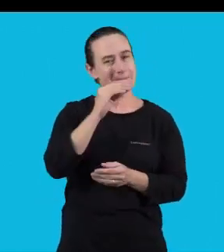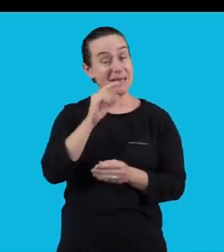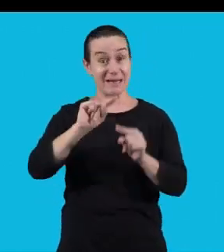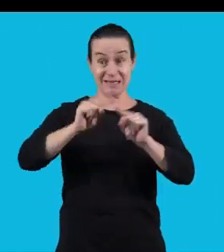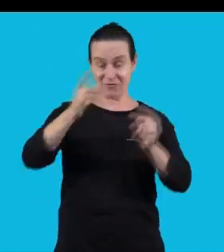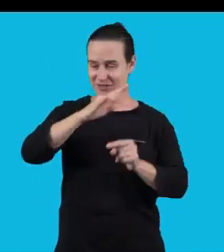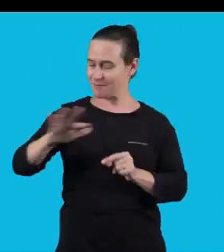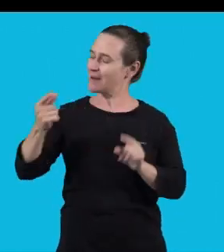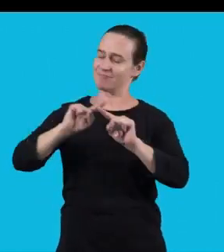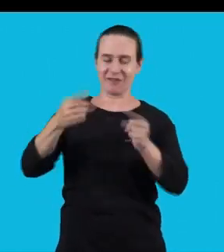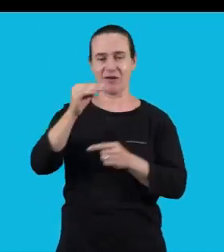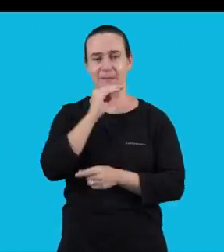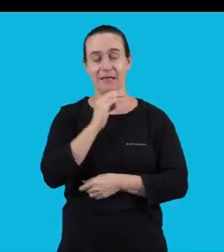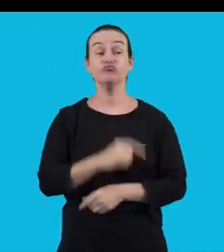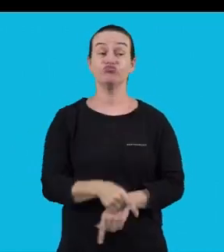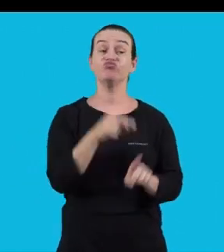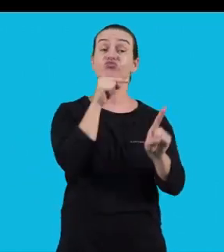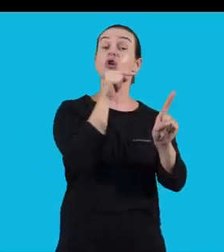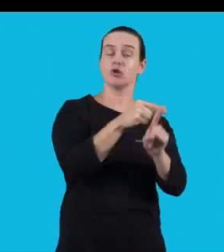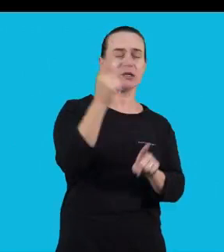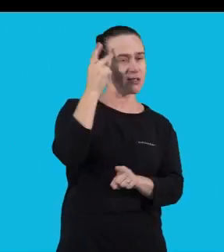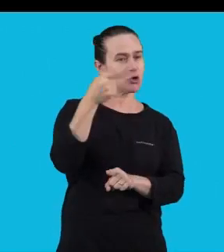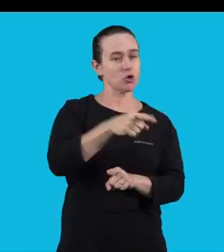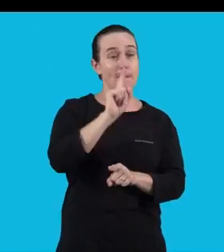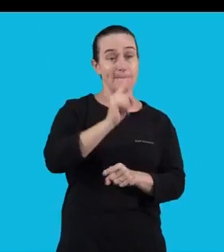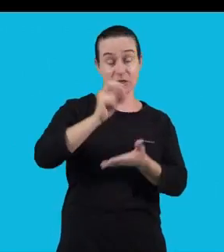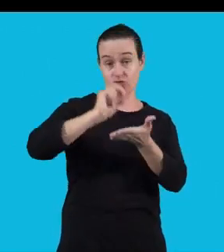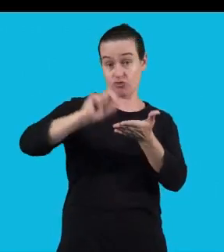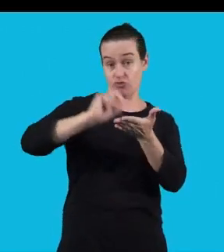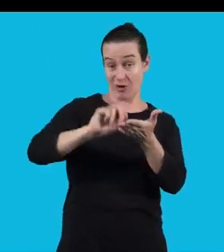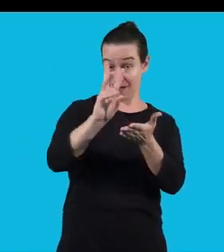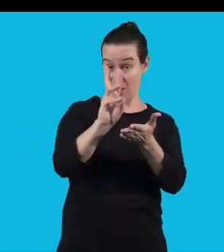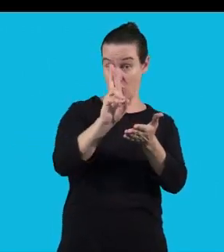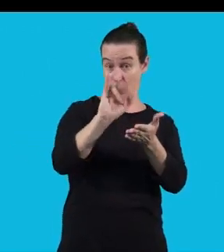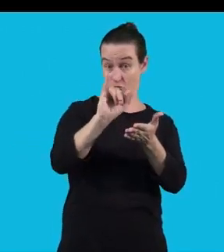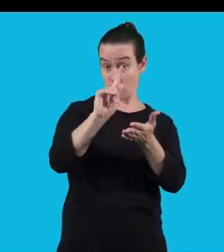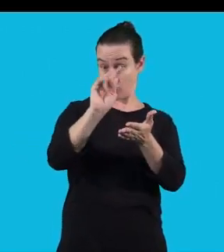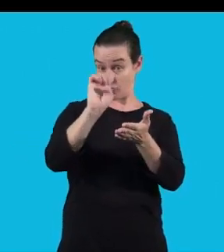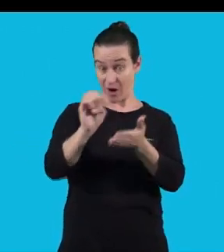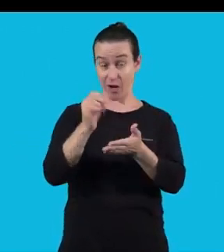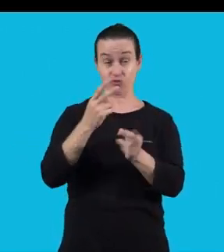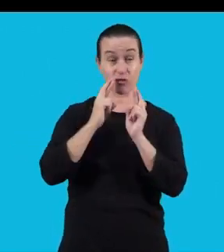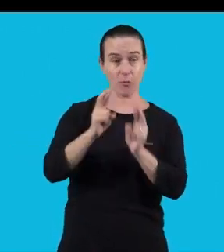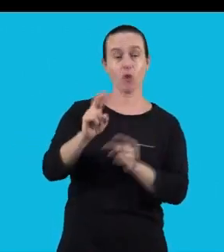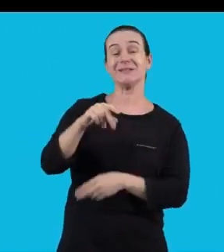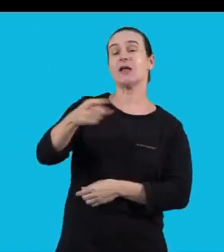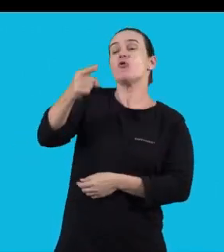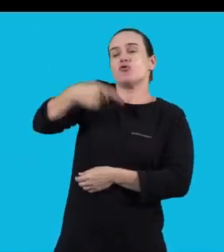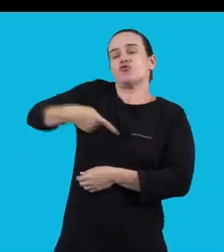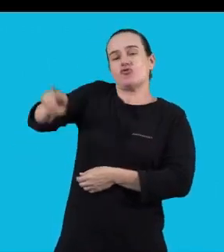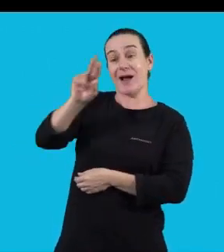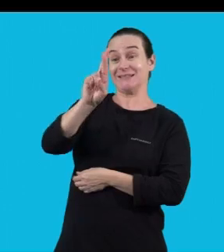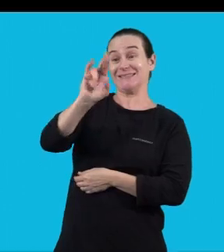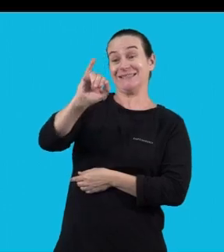meanings. She knew she had to write the report the right way. Write meaning to write something down with a